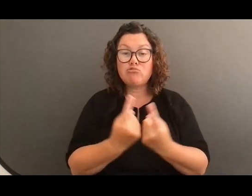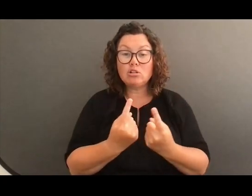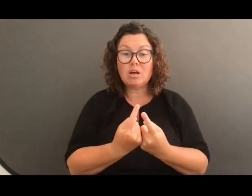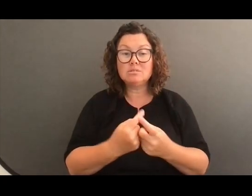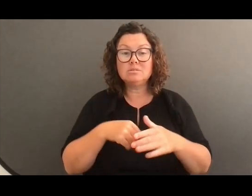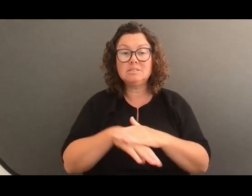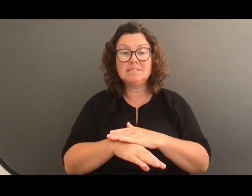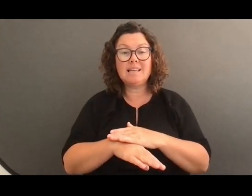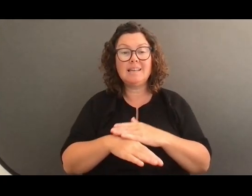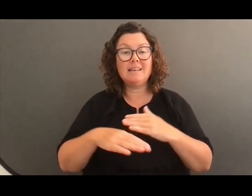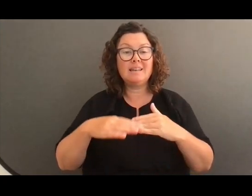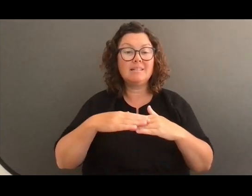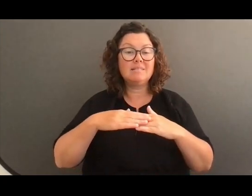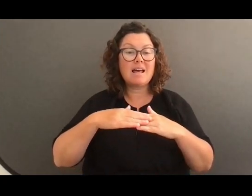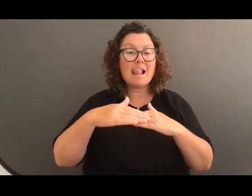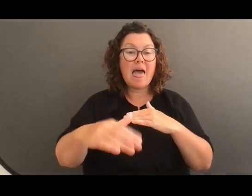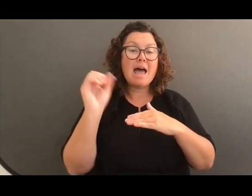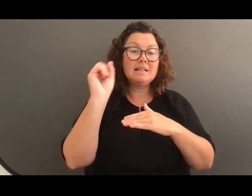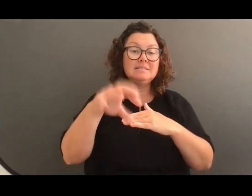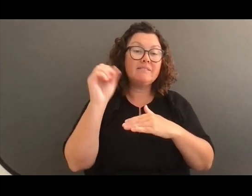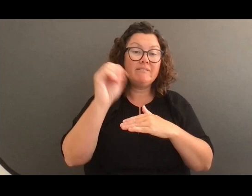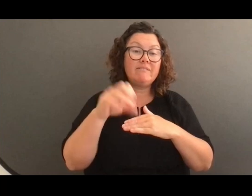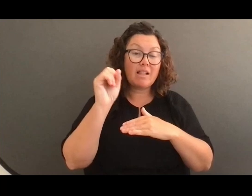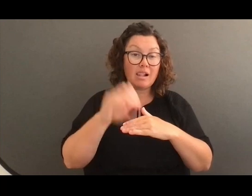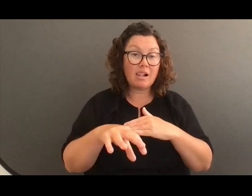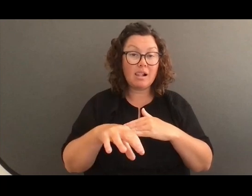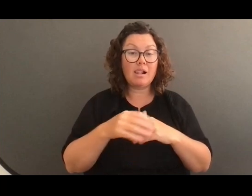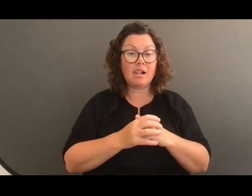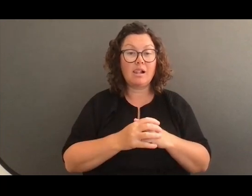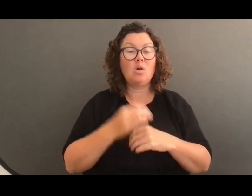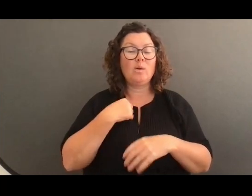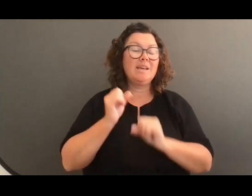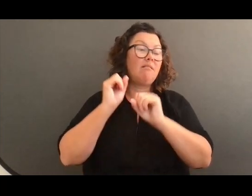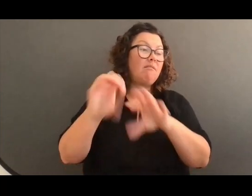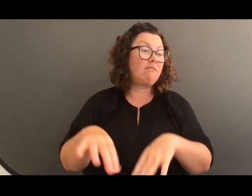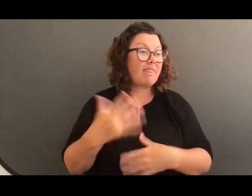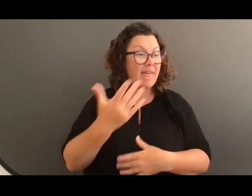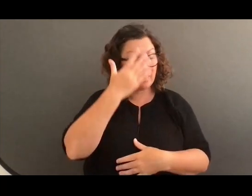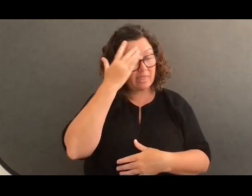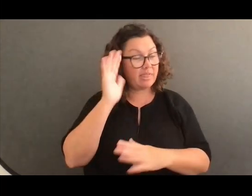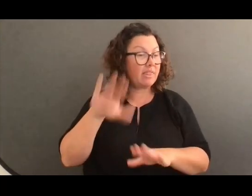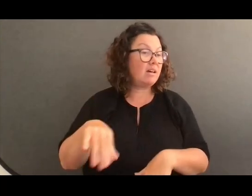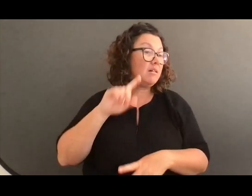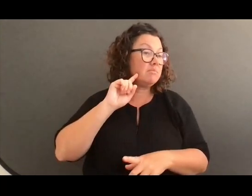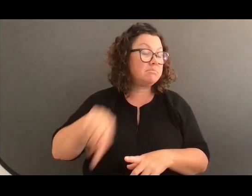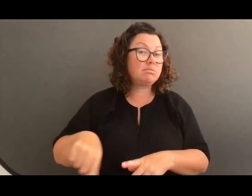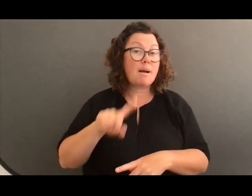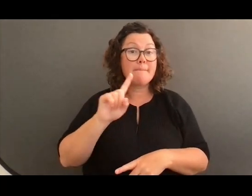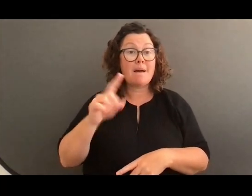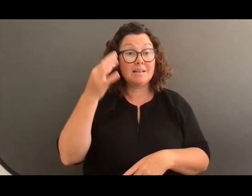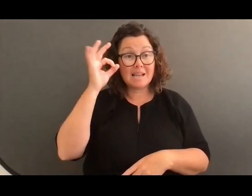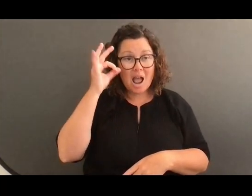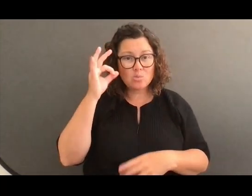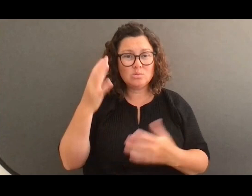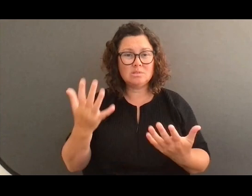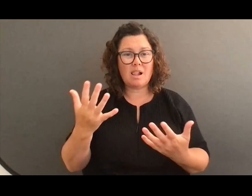our minds and we no longer think about it. But for councils, it's a huge challenge to get rid of all these wastes. And if there's anything that we can do